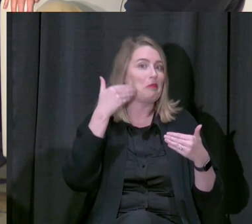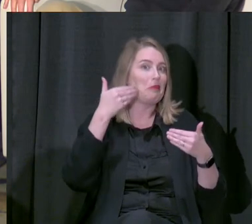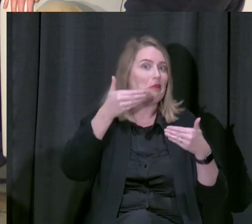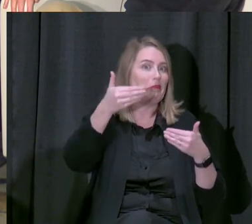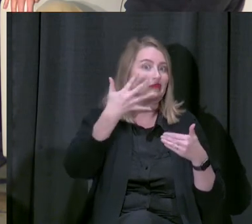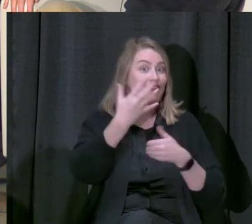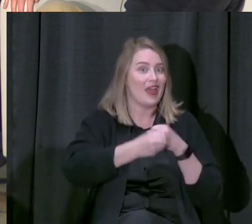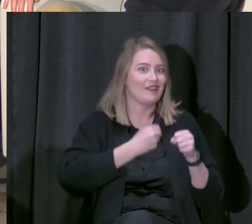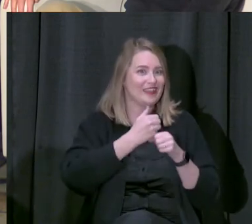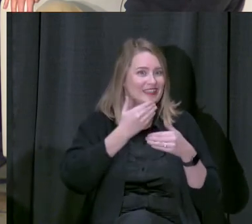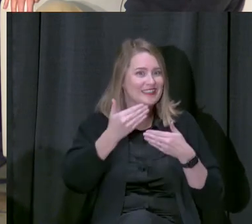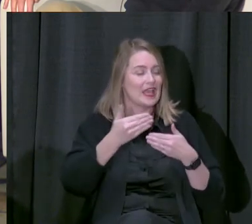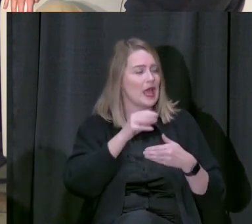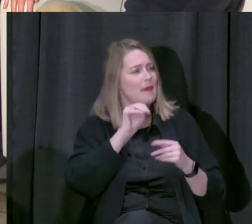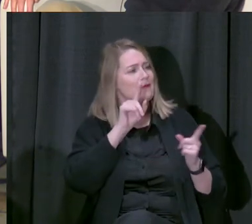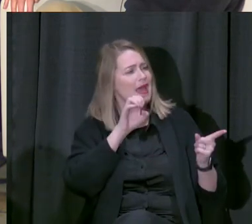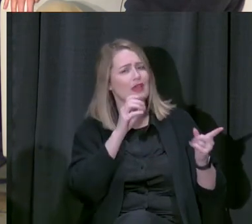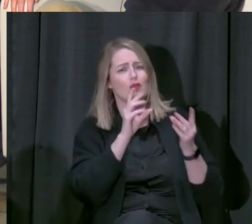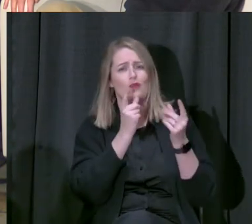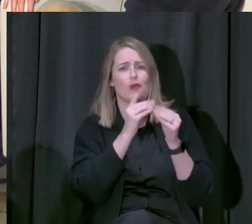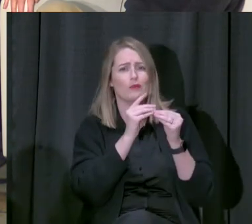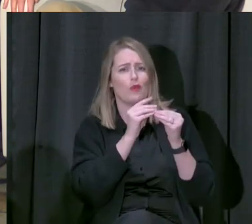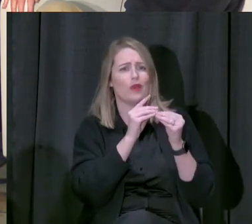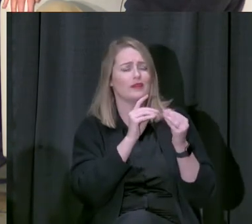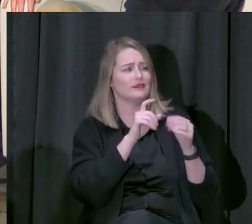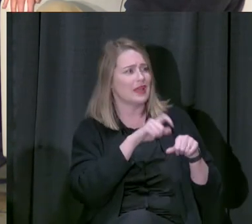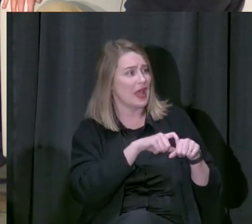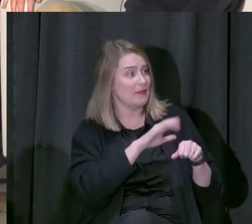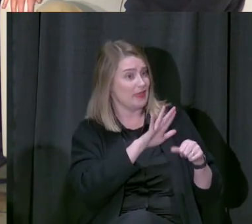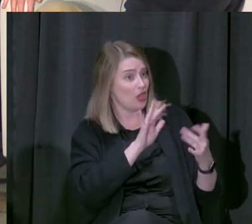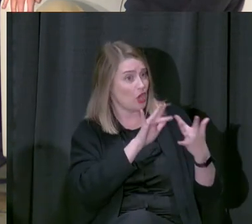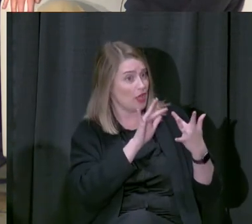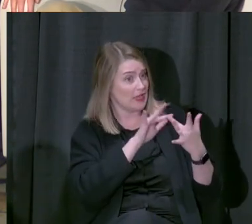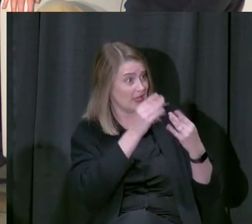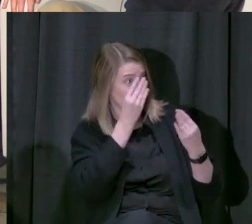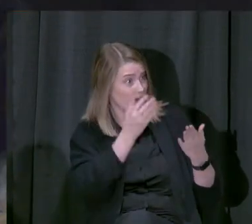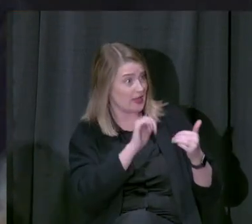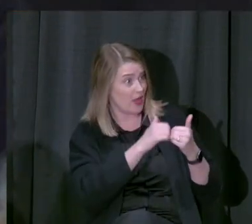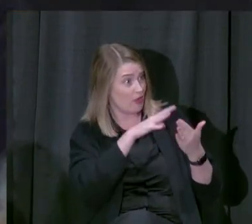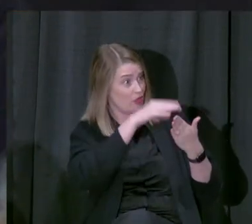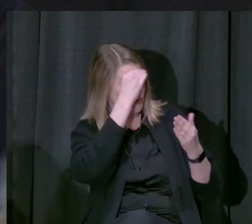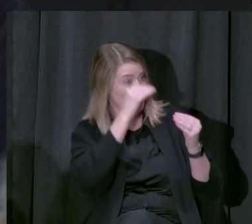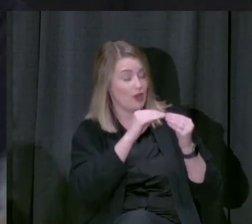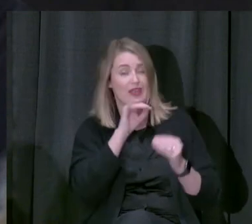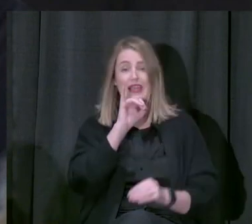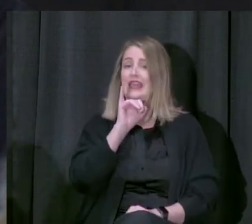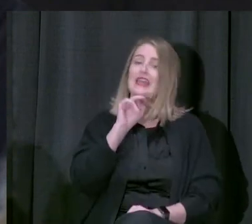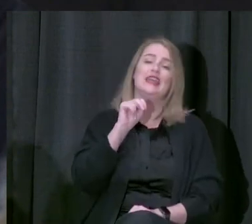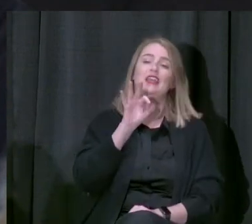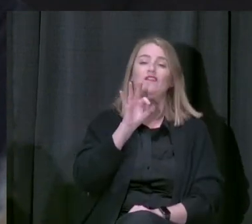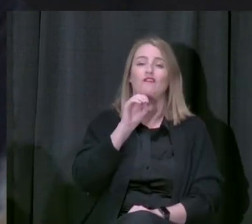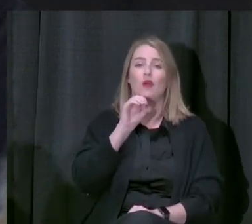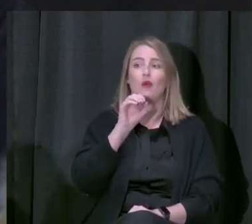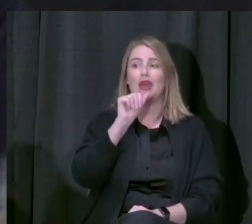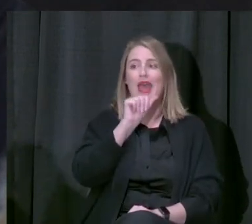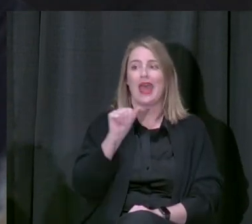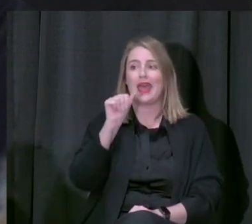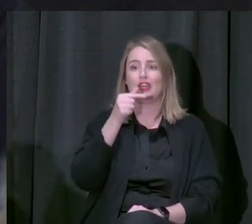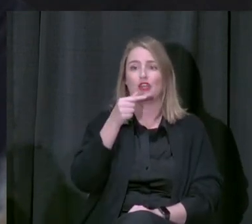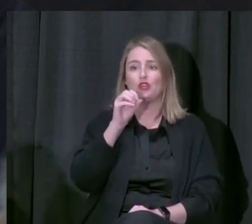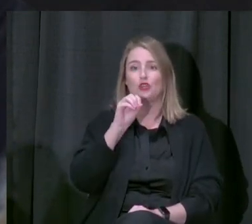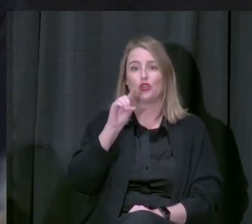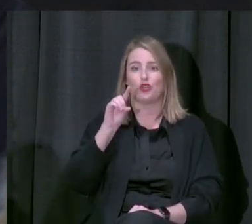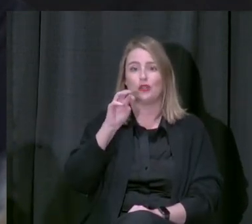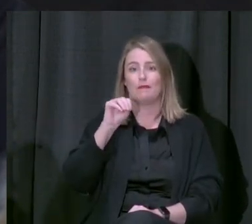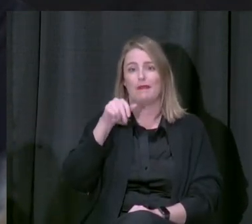next 5 years. Mike, why don't you one more time give everyone contact information, how they can learn more? Yeah, info@goodmaps.com. Come over to the